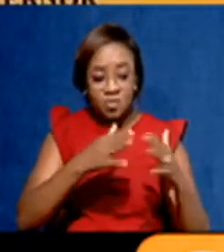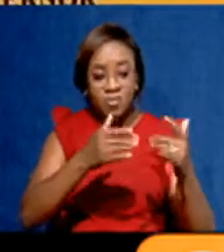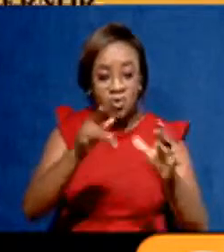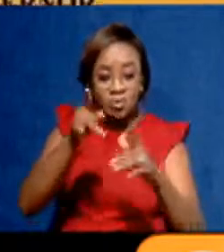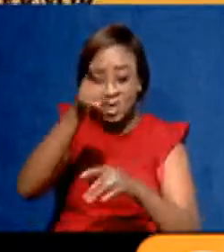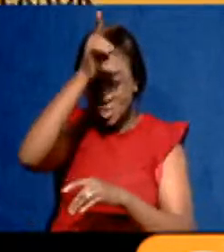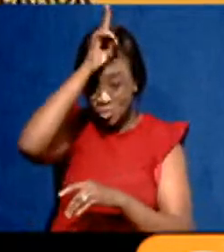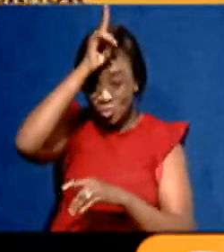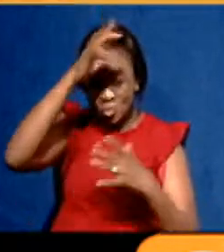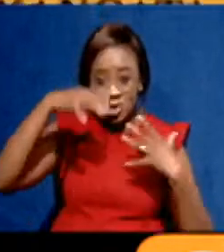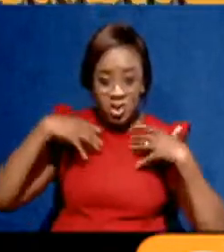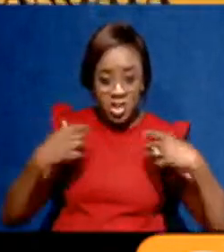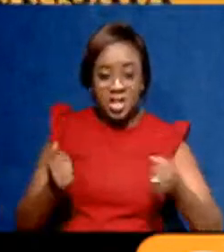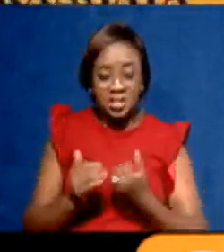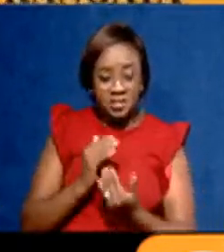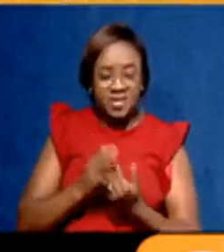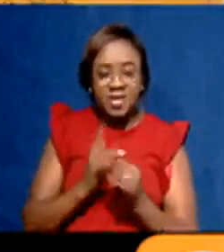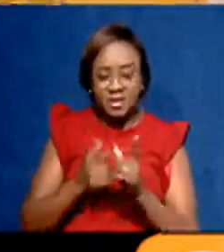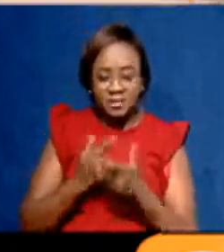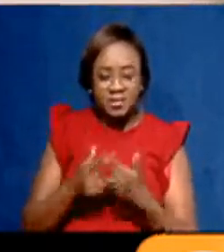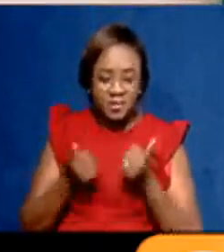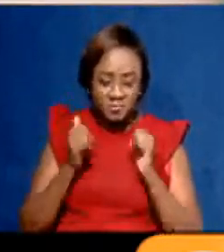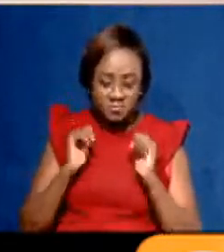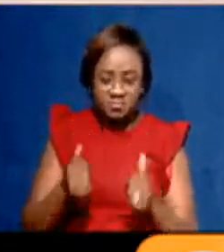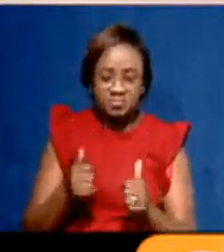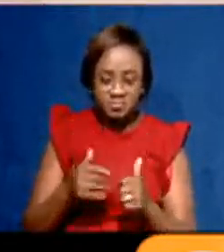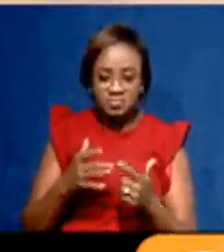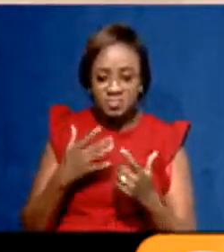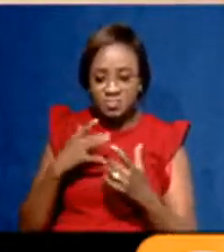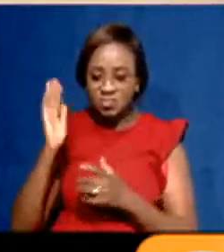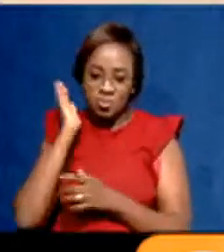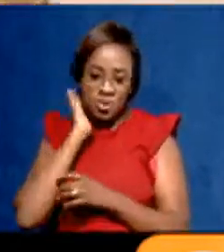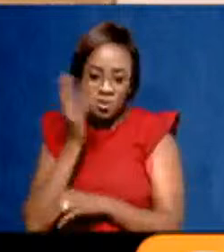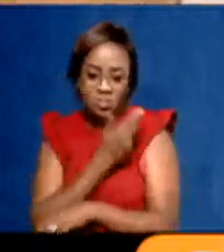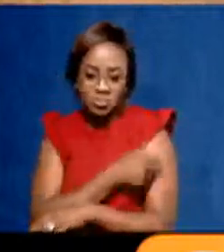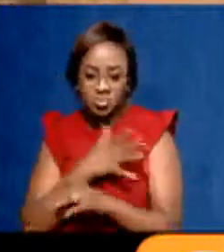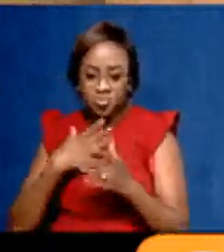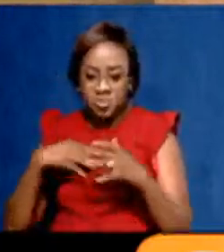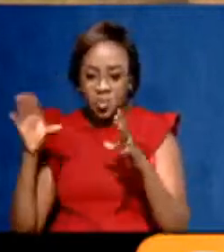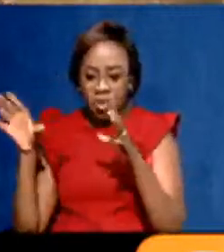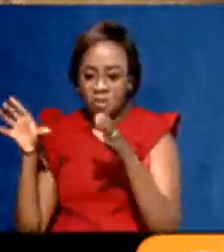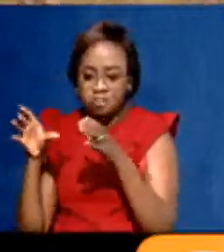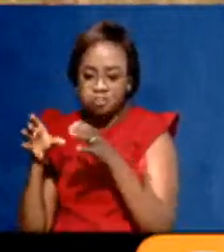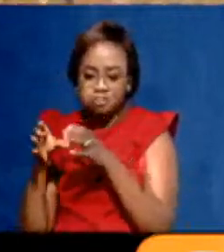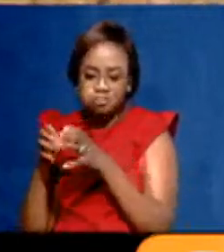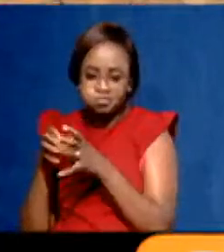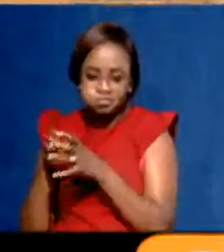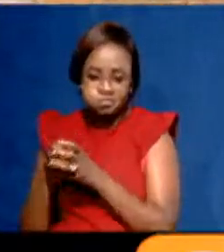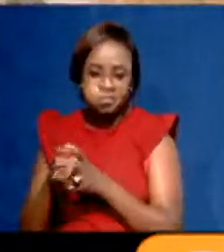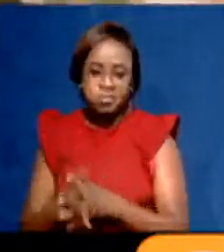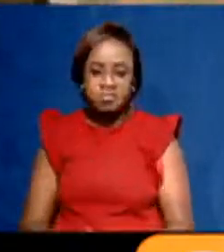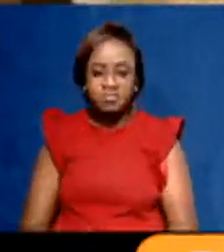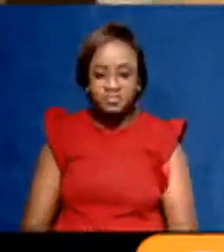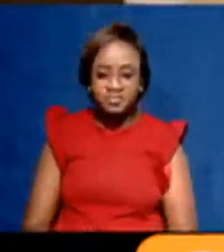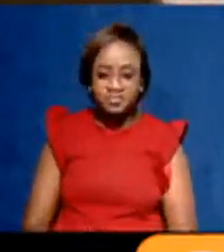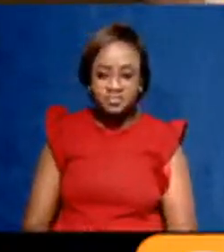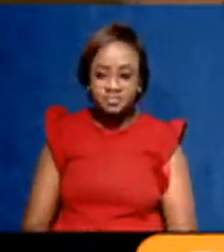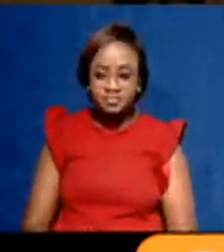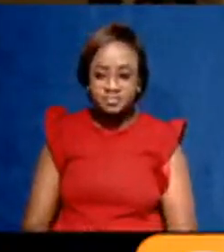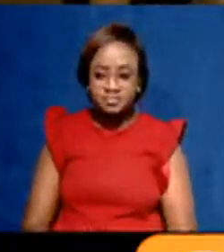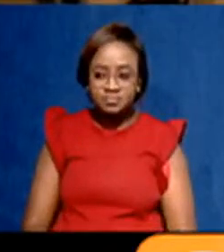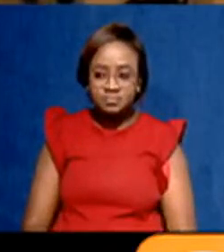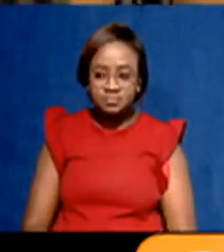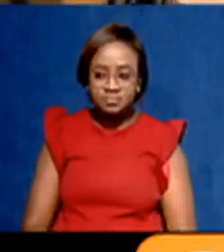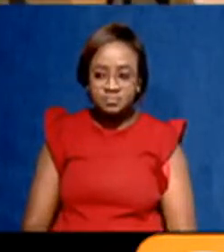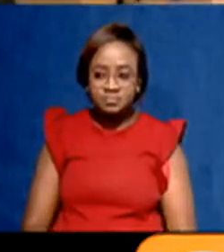health care, maybe the pressure on Murang'a Hospital might reduce, and that problem raised by the person texting.